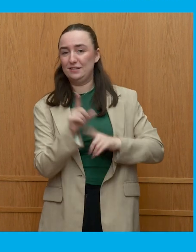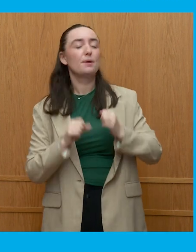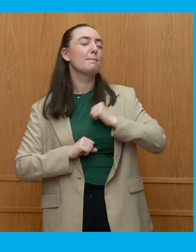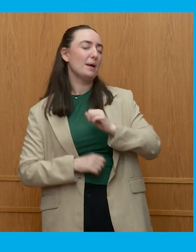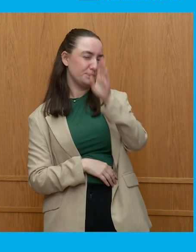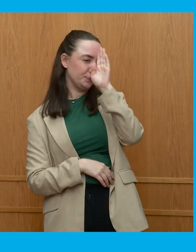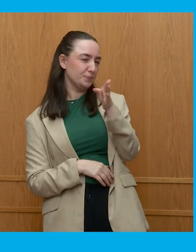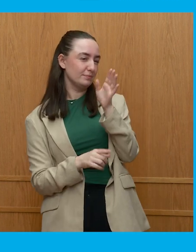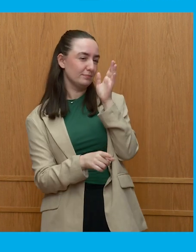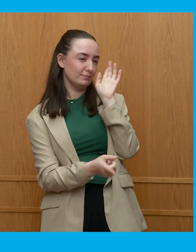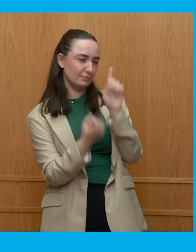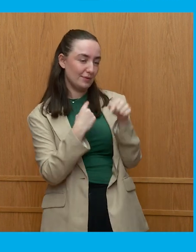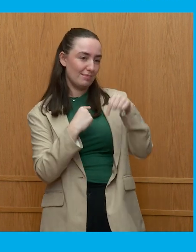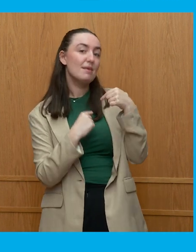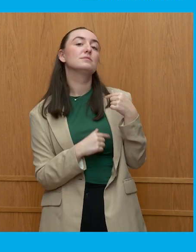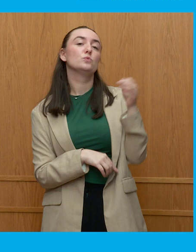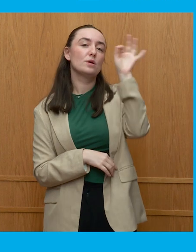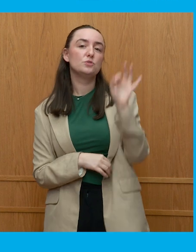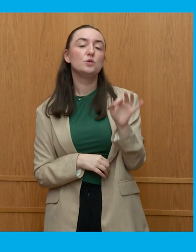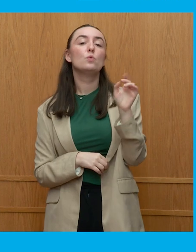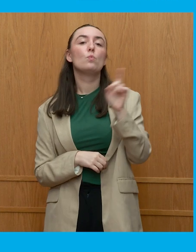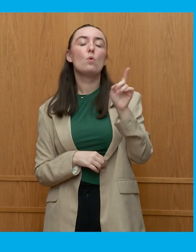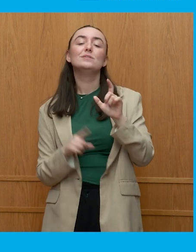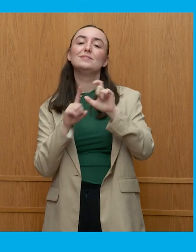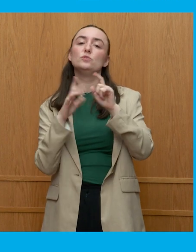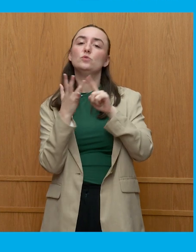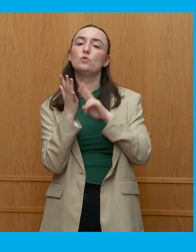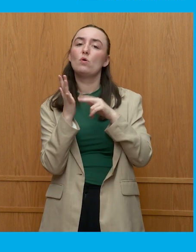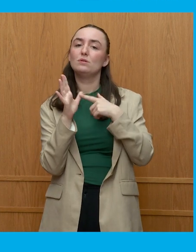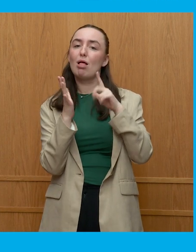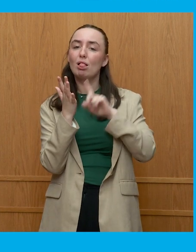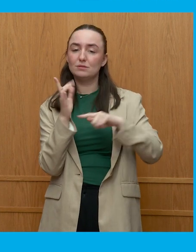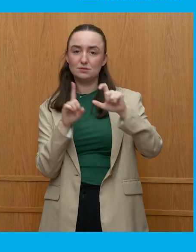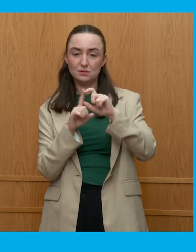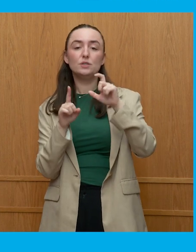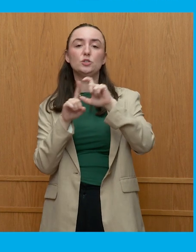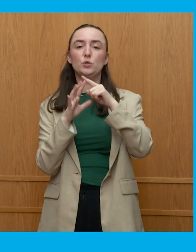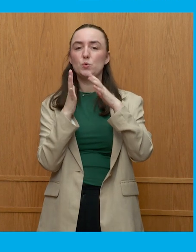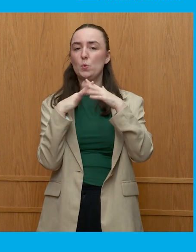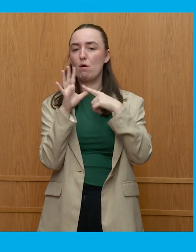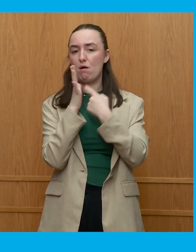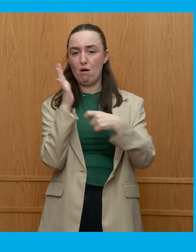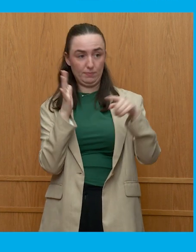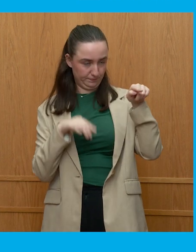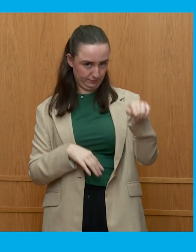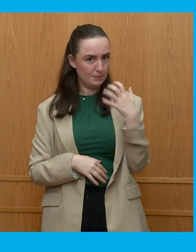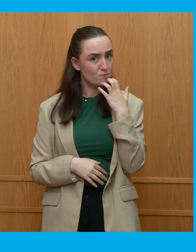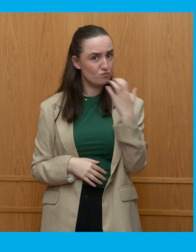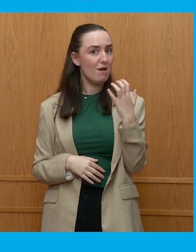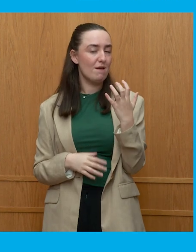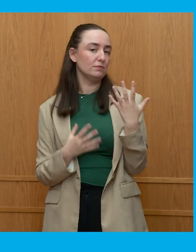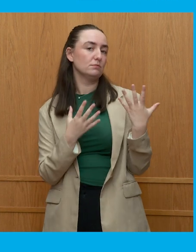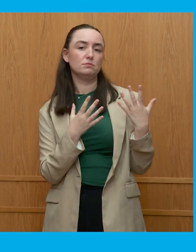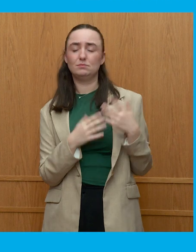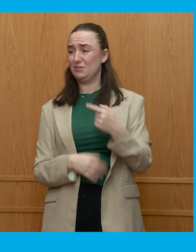to your question is the bravery of Donald Dewar at the outset. There's not much bravery in politics today. Can you imagine this building being built